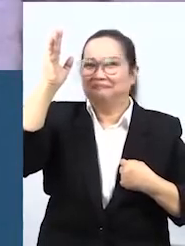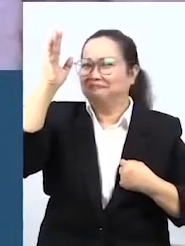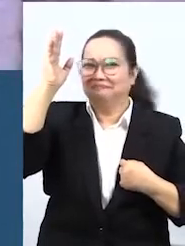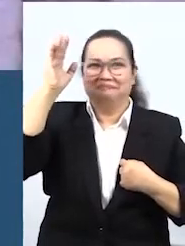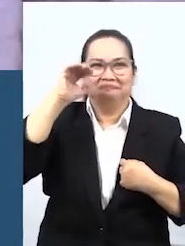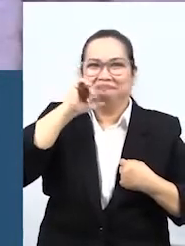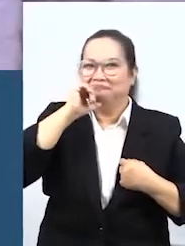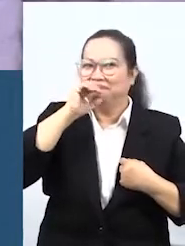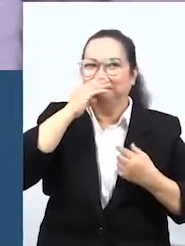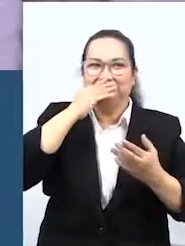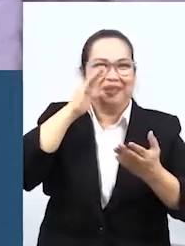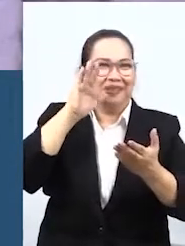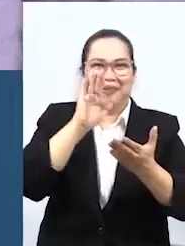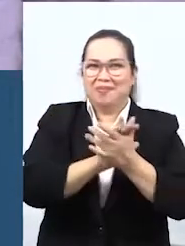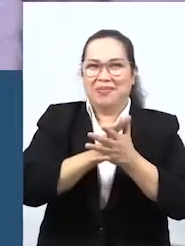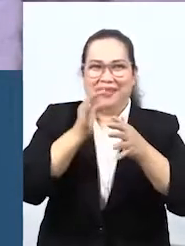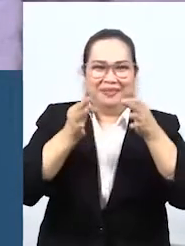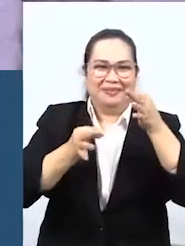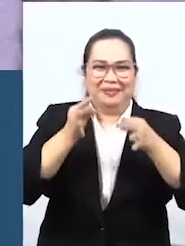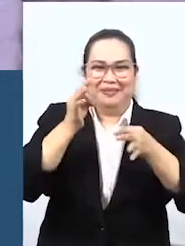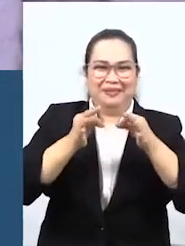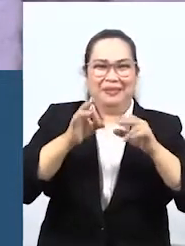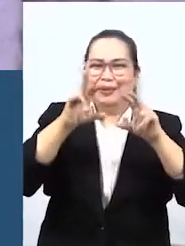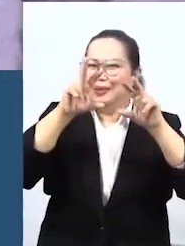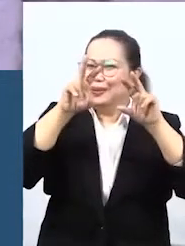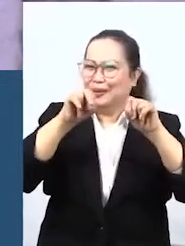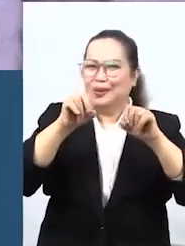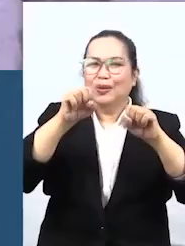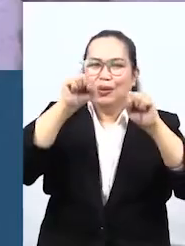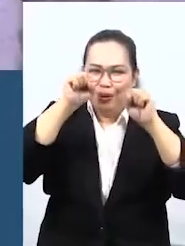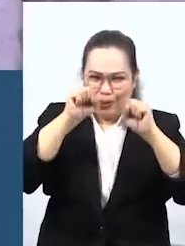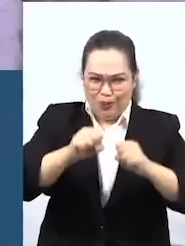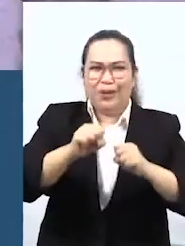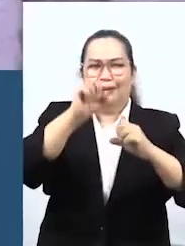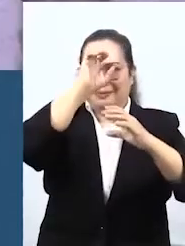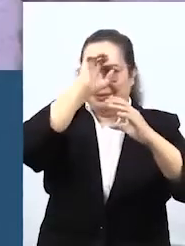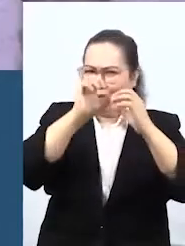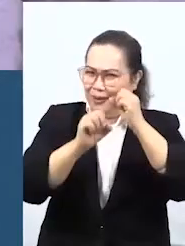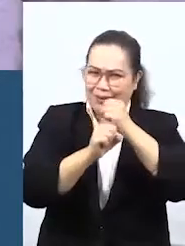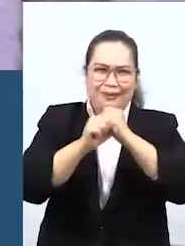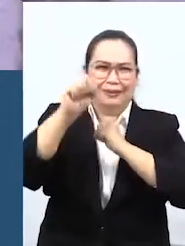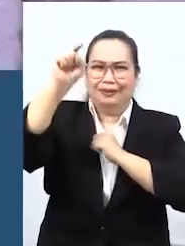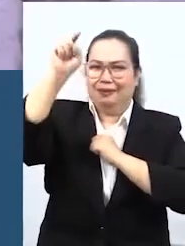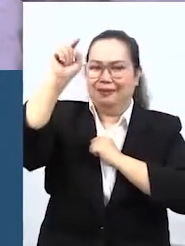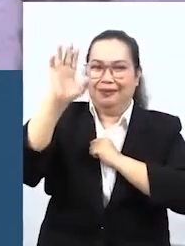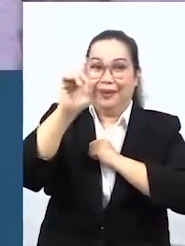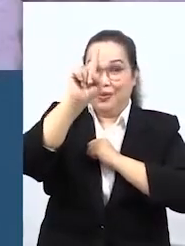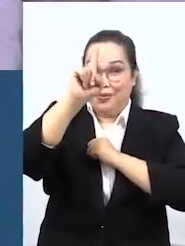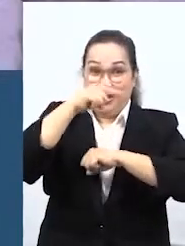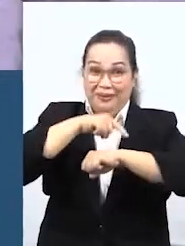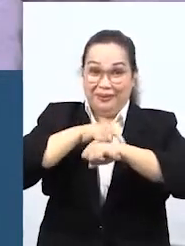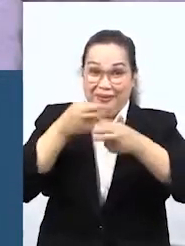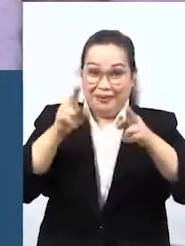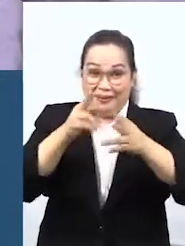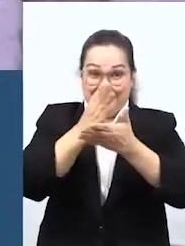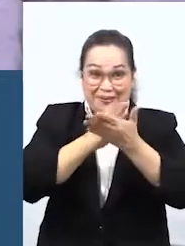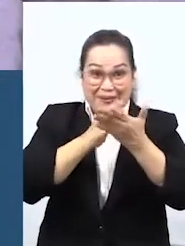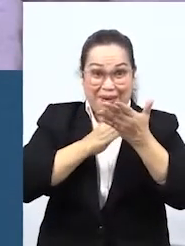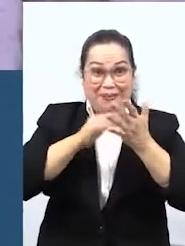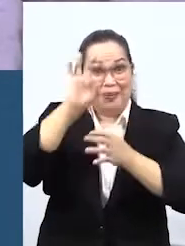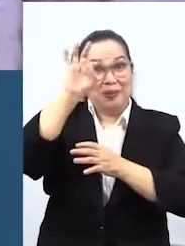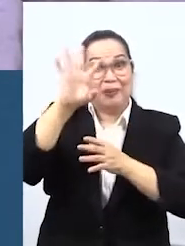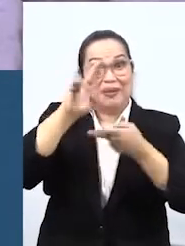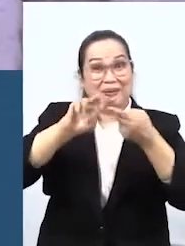bad judge you Can Trust him one time mo some of my Pastor friends they